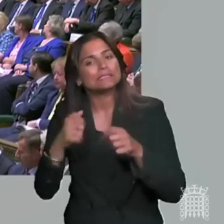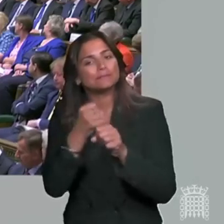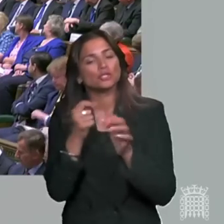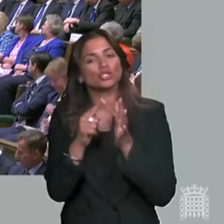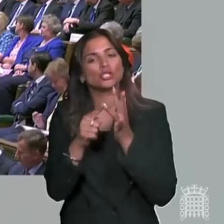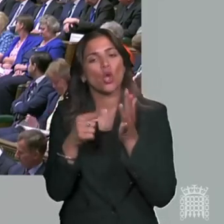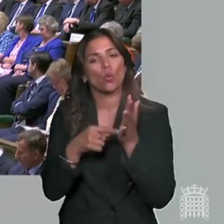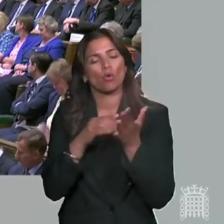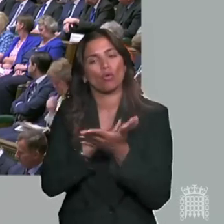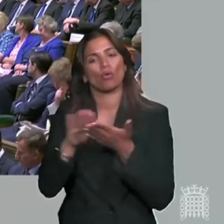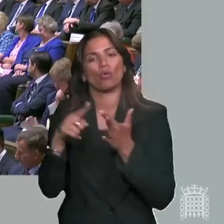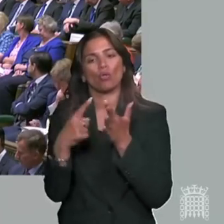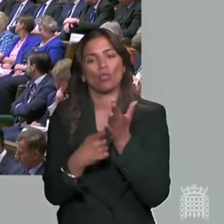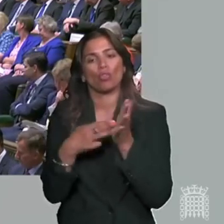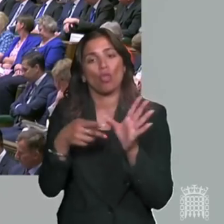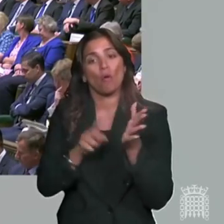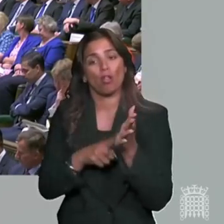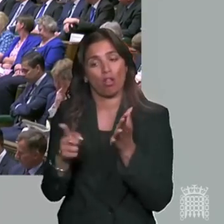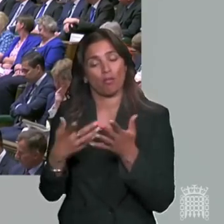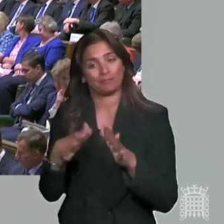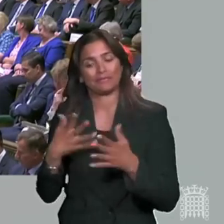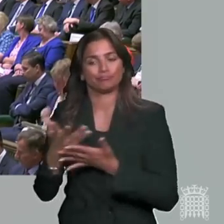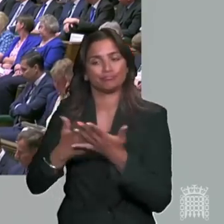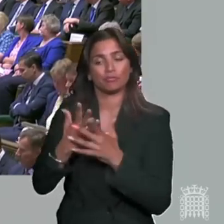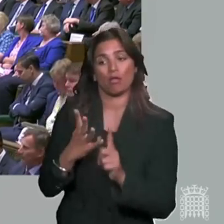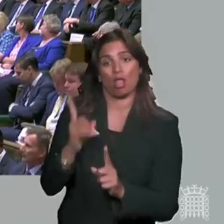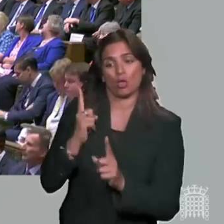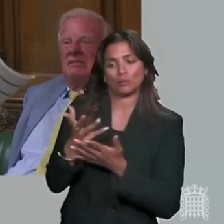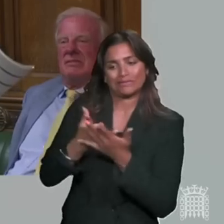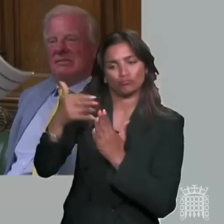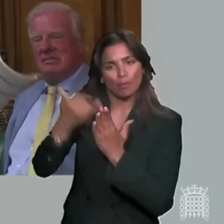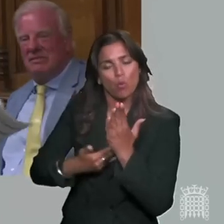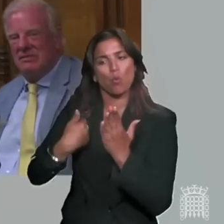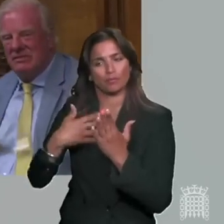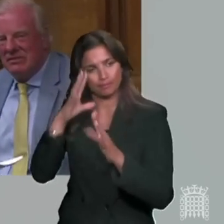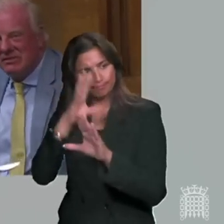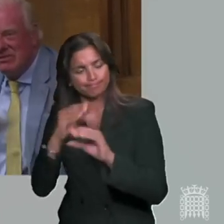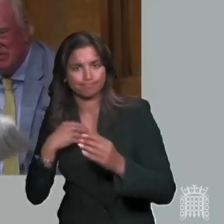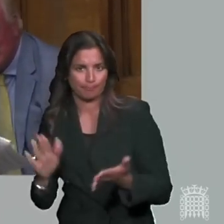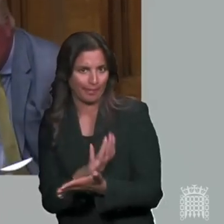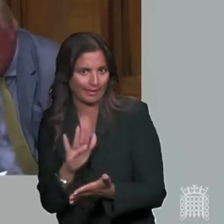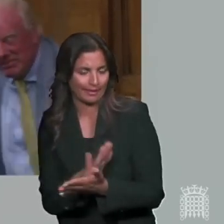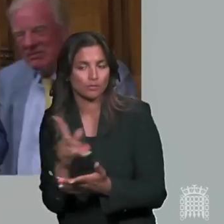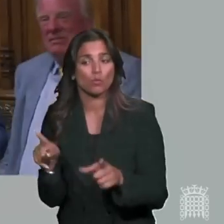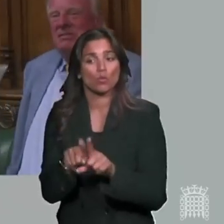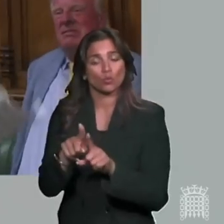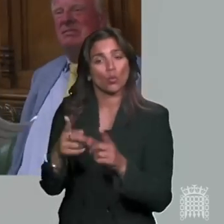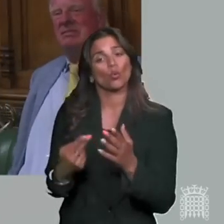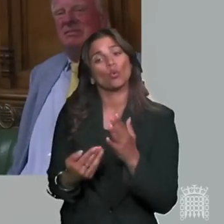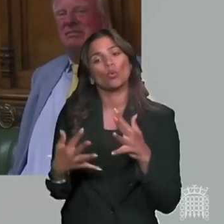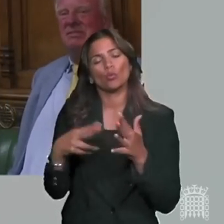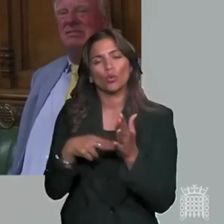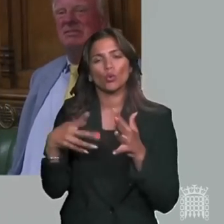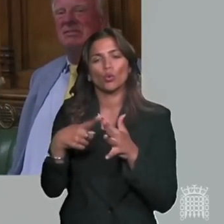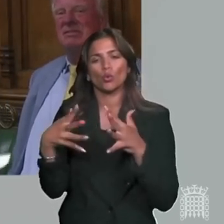forward to visiting the opening of the deep geothermal plant at the Eden project, championed by the member for St Austell and Newquay, next